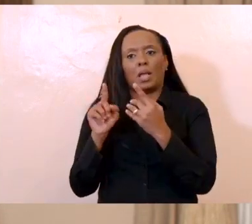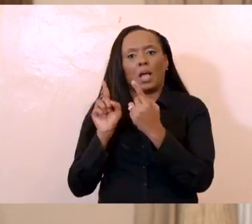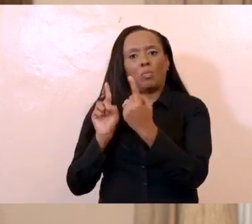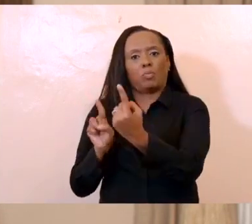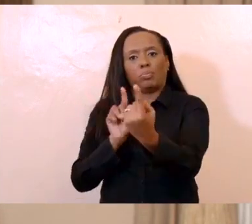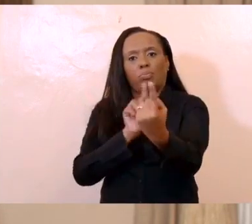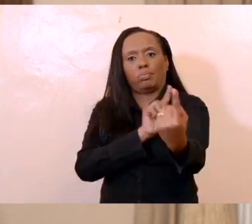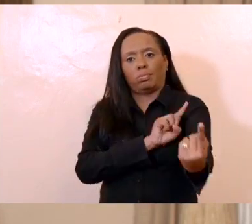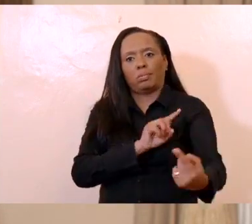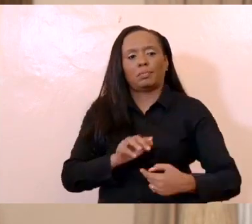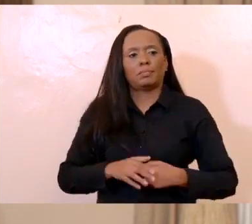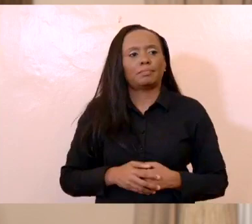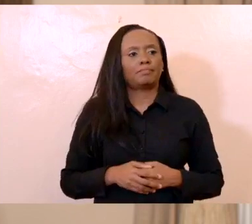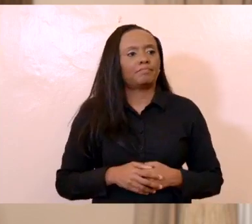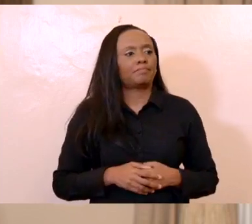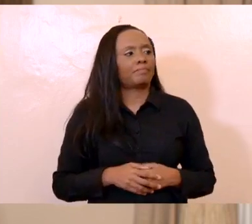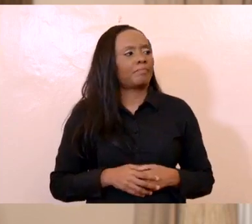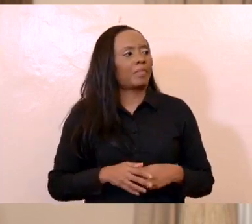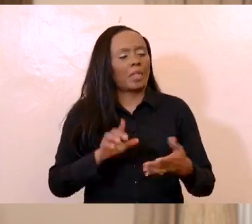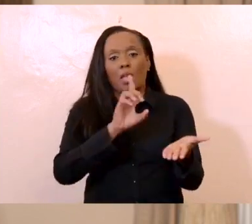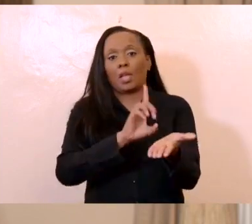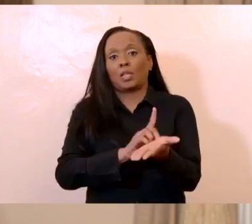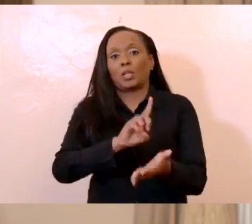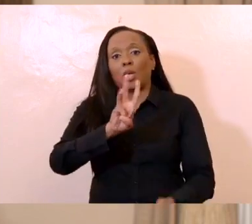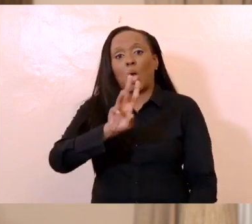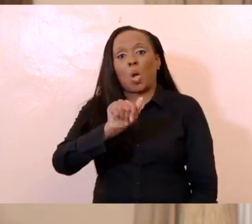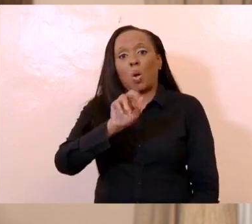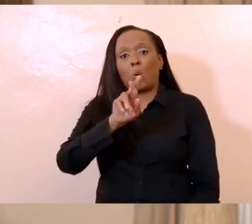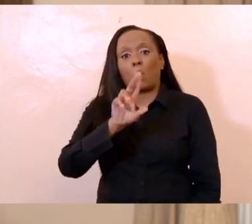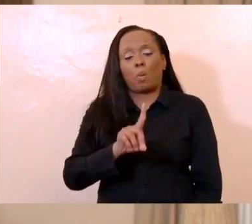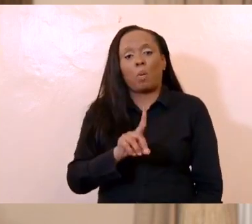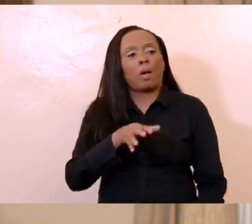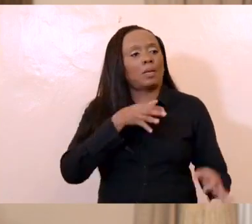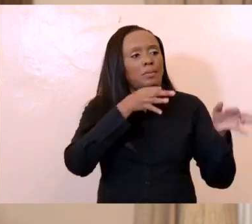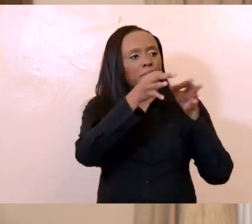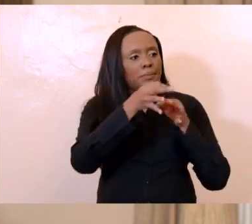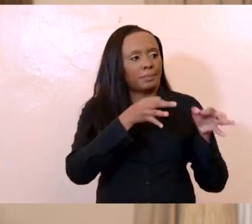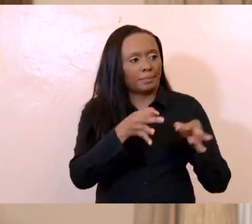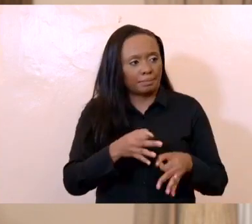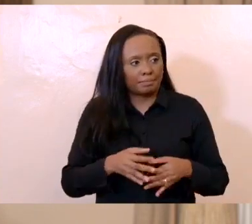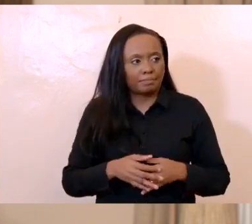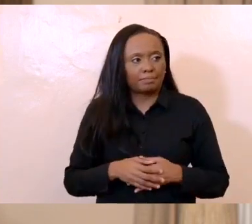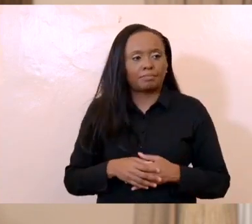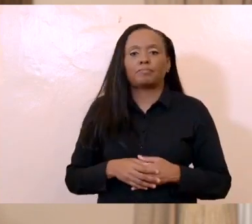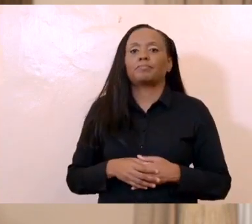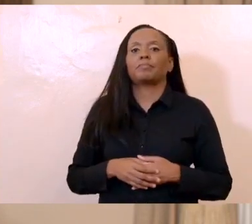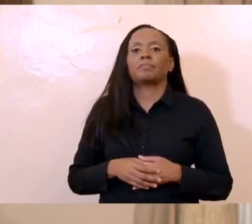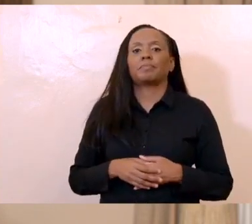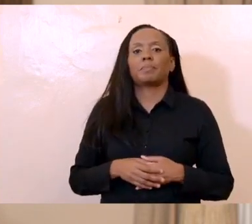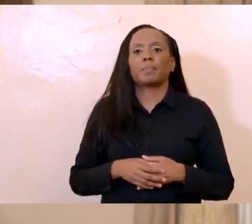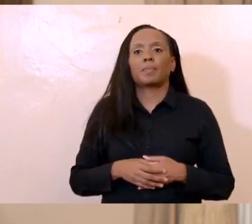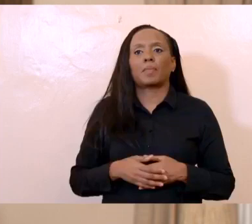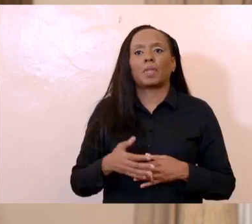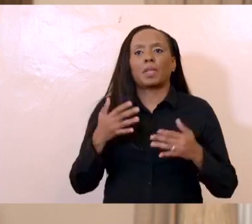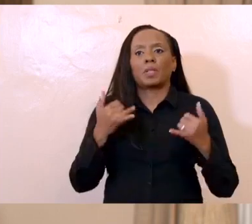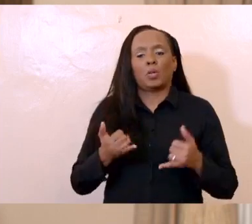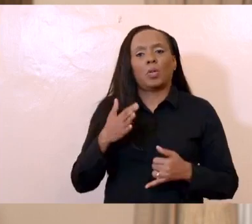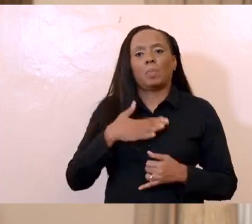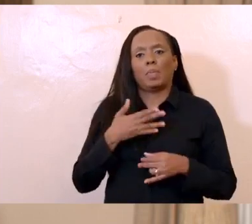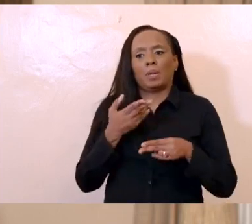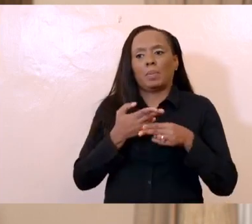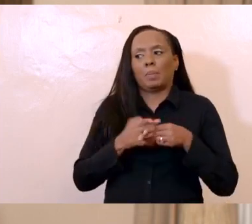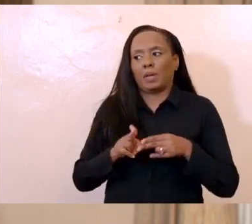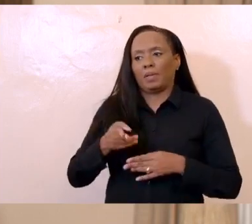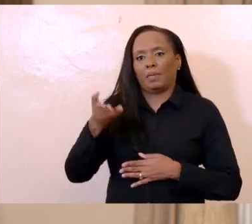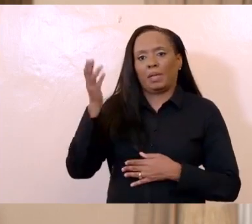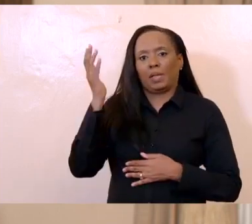Health and Wellness has a very systematic approach to contact tracing. And here's where his presentation dovetails into my very brief talk on